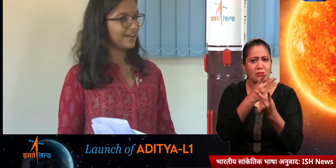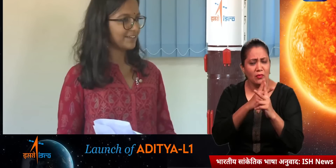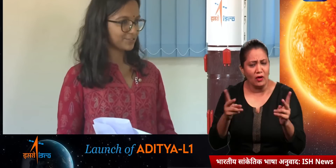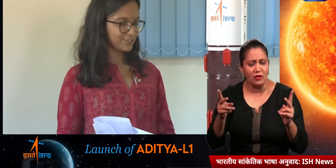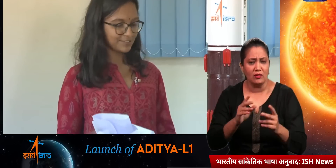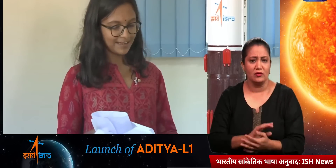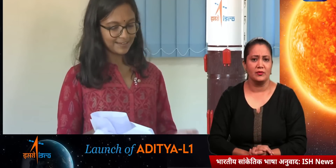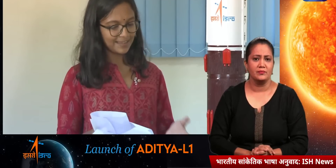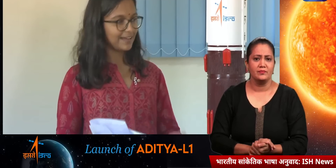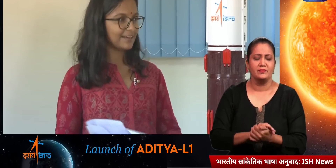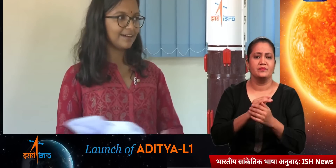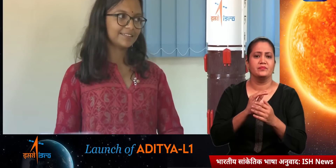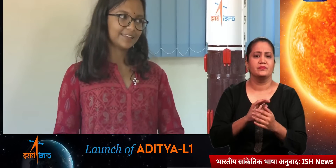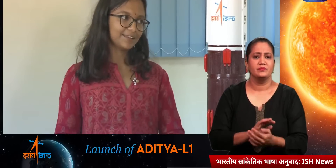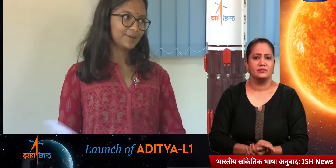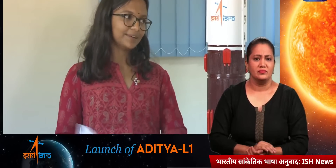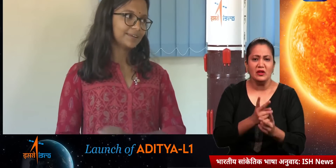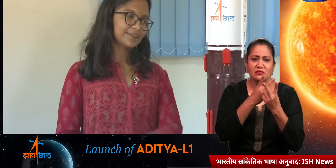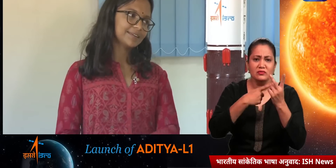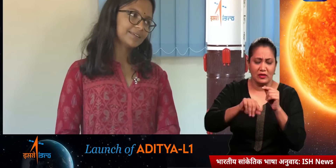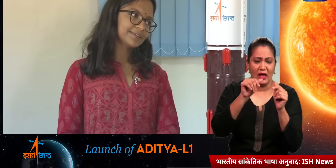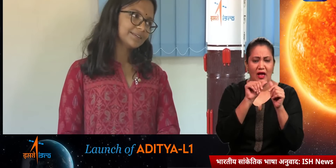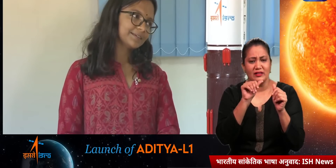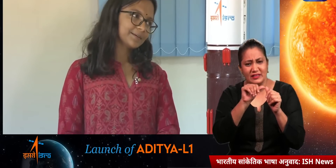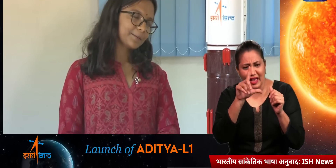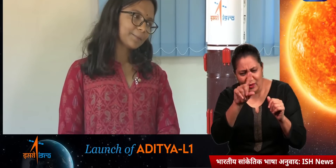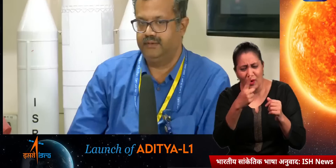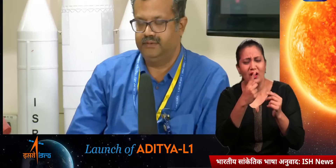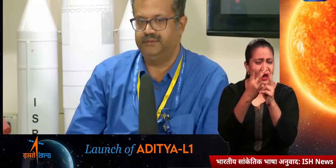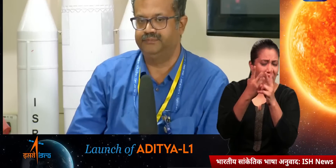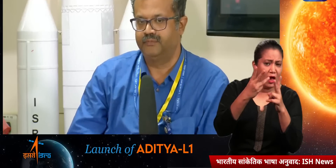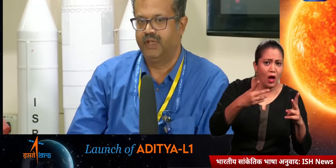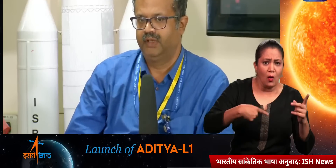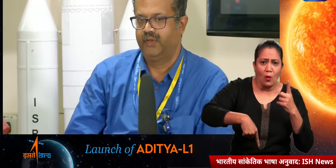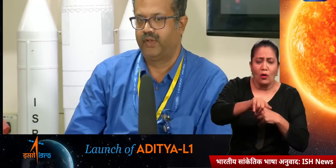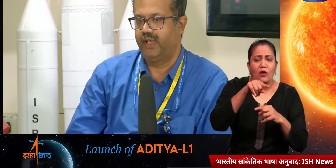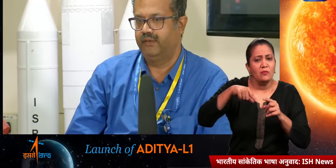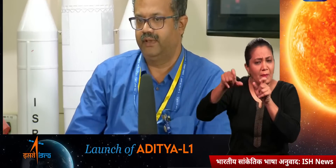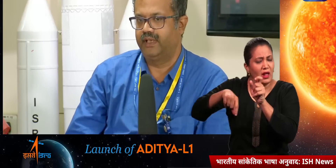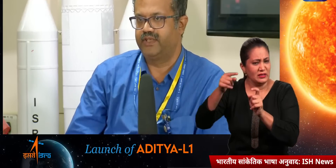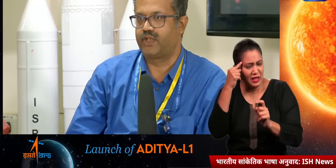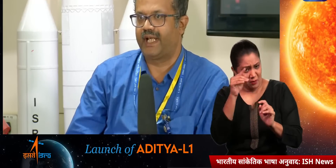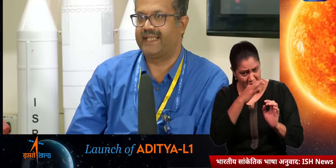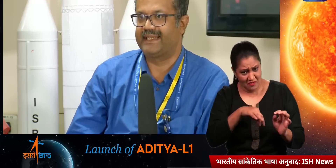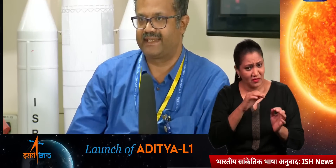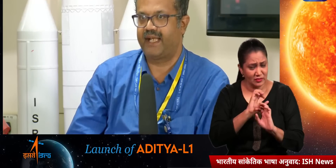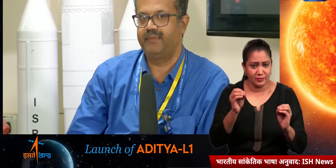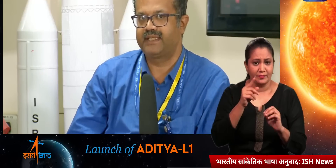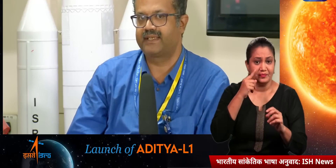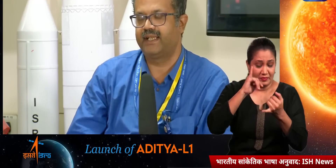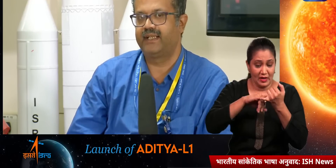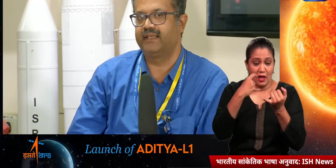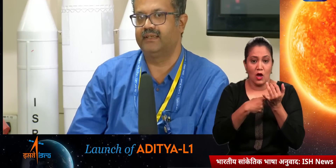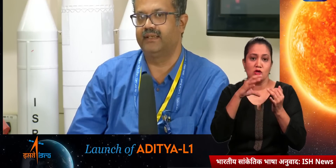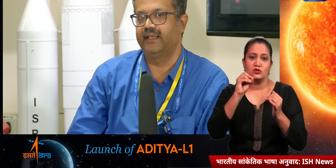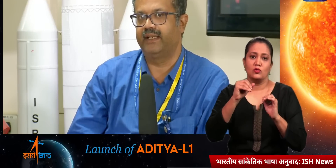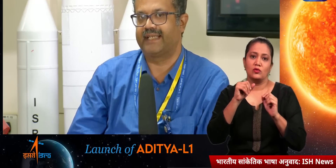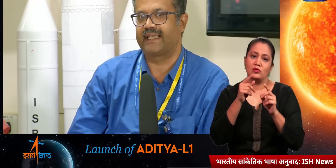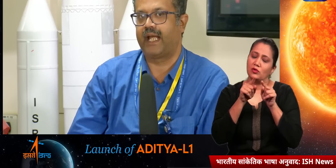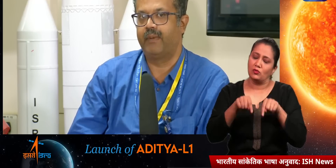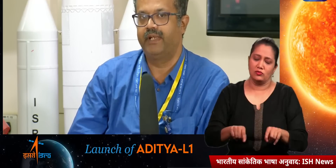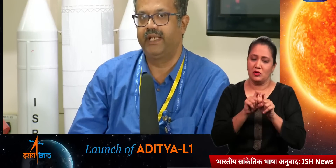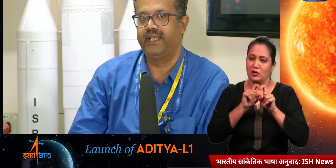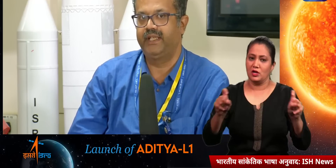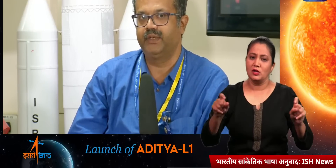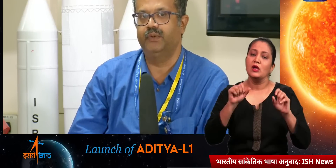like ASTROSAT and Aditya L1? Yeah, so now ISRO has established that it